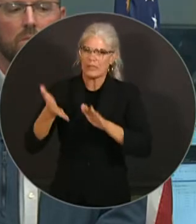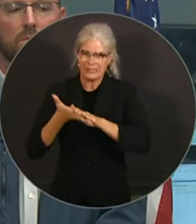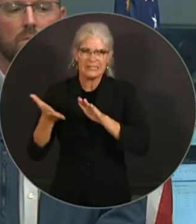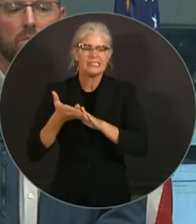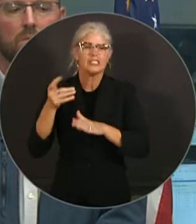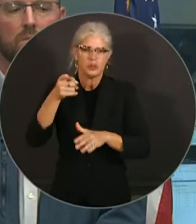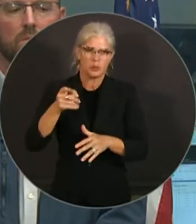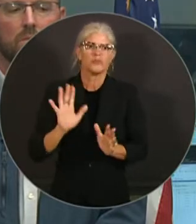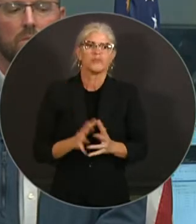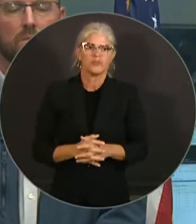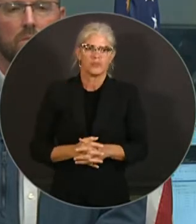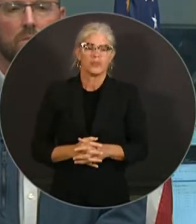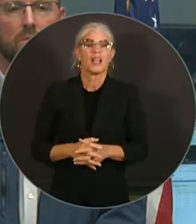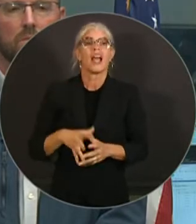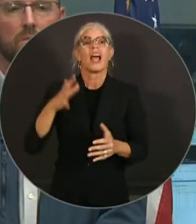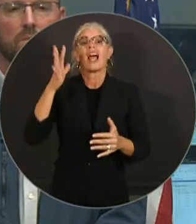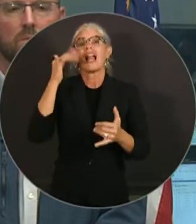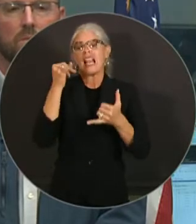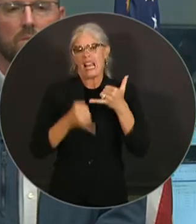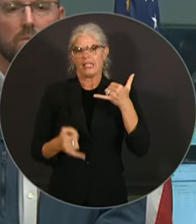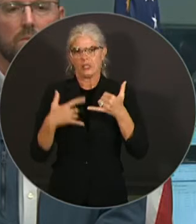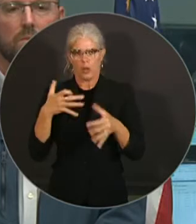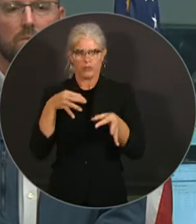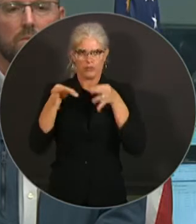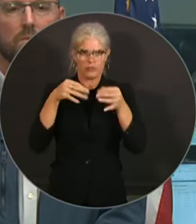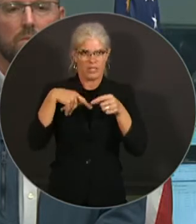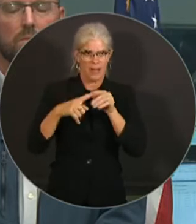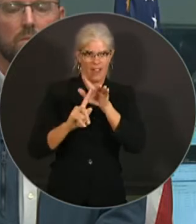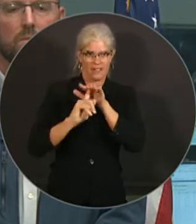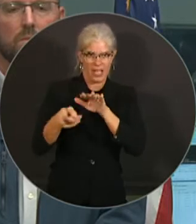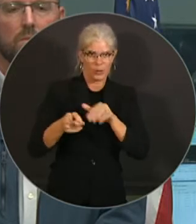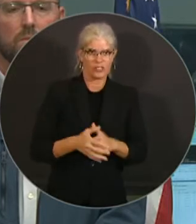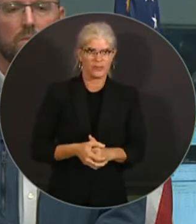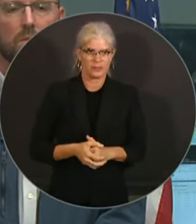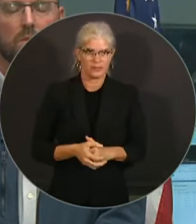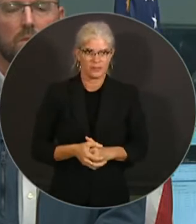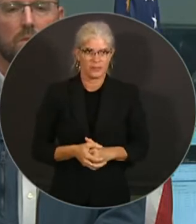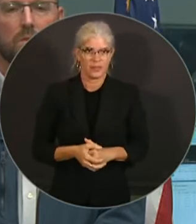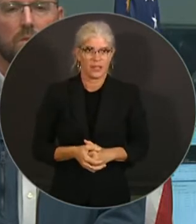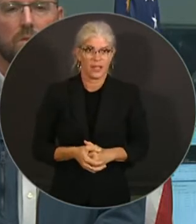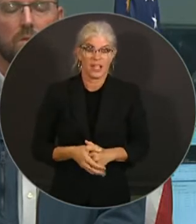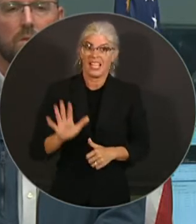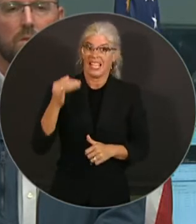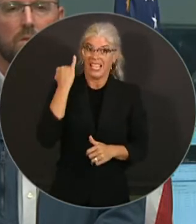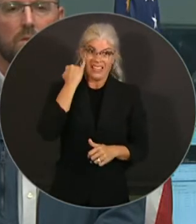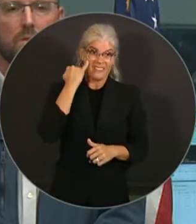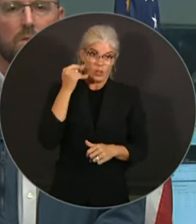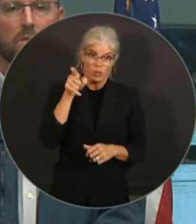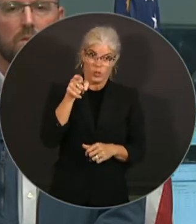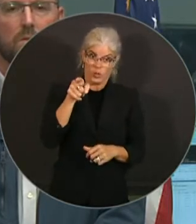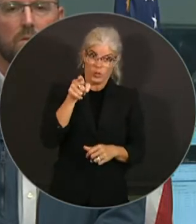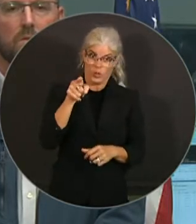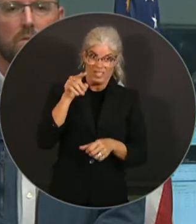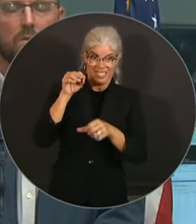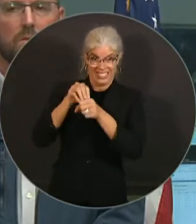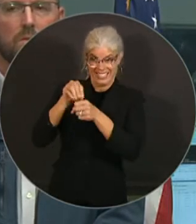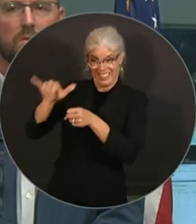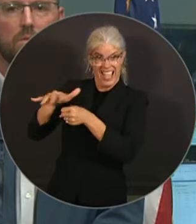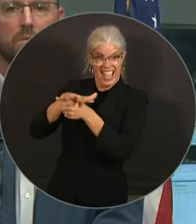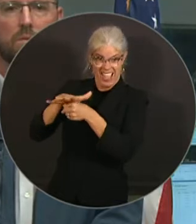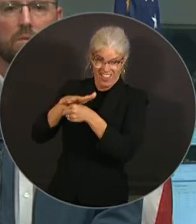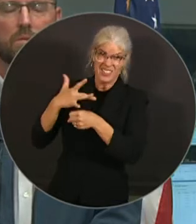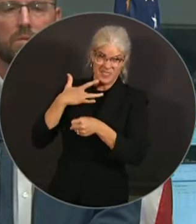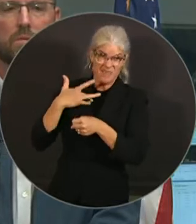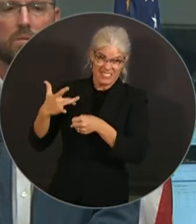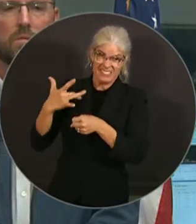then the last thing that I would say about evacuations, if you're in a potentially affected area, follow the directions